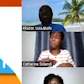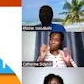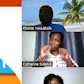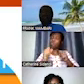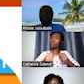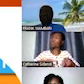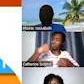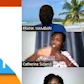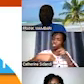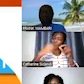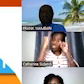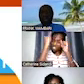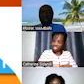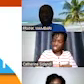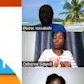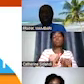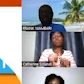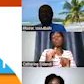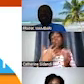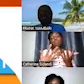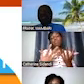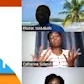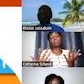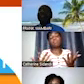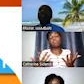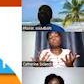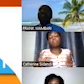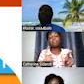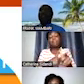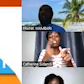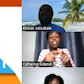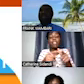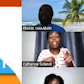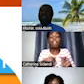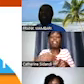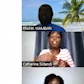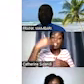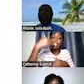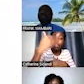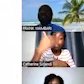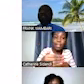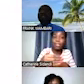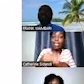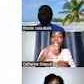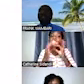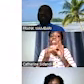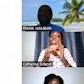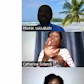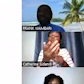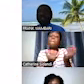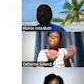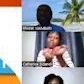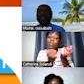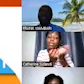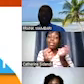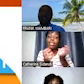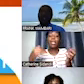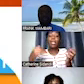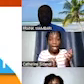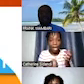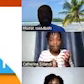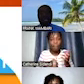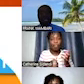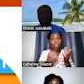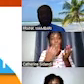things. Next is that in case you are in business, then obviously there are some things that you need